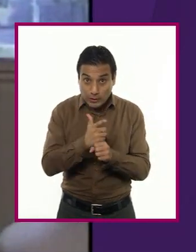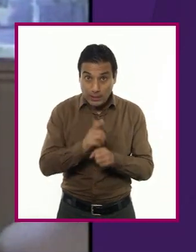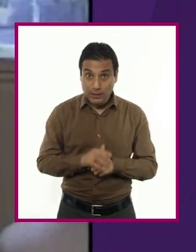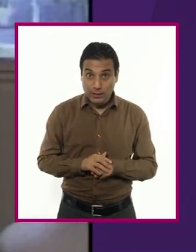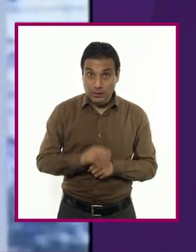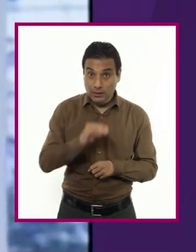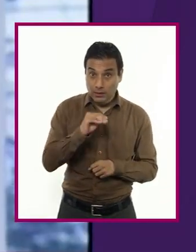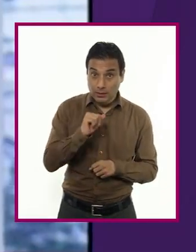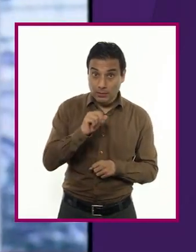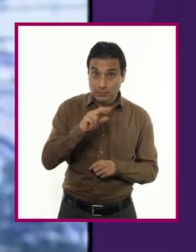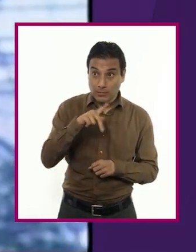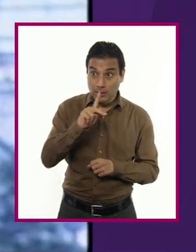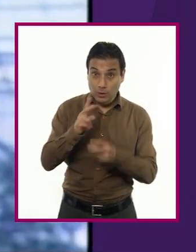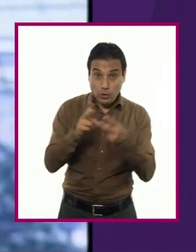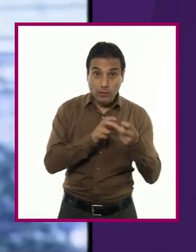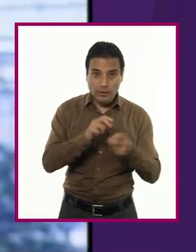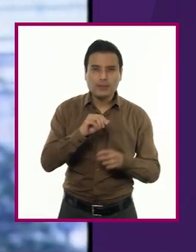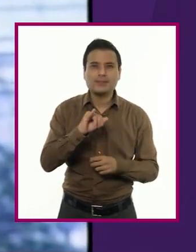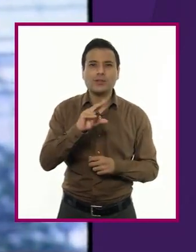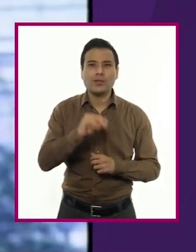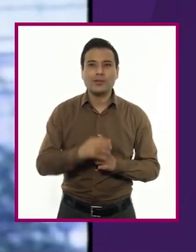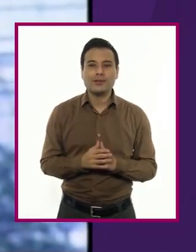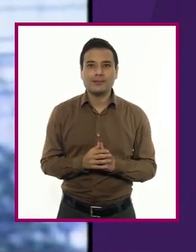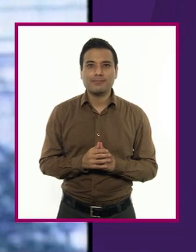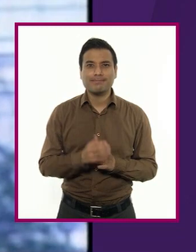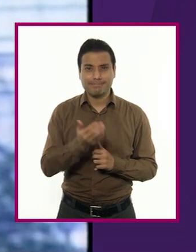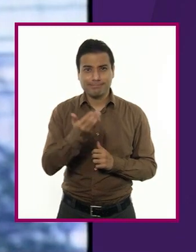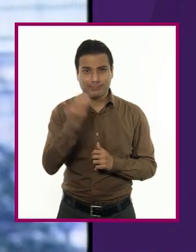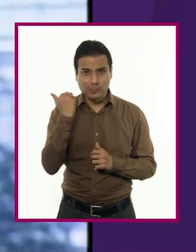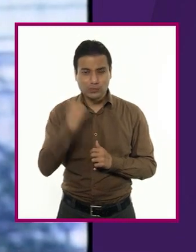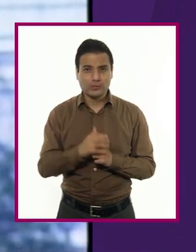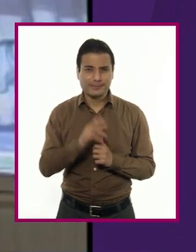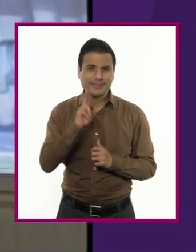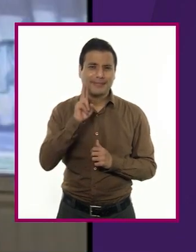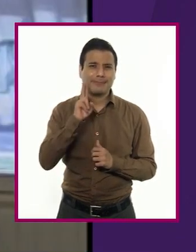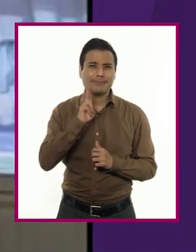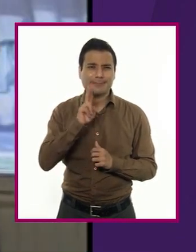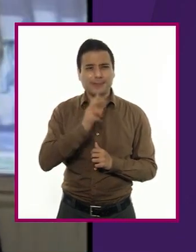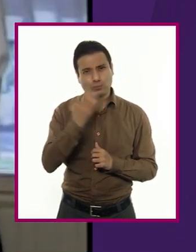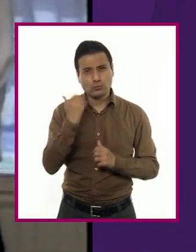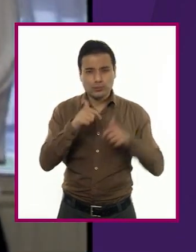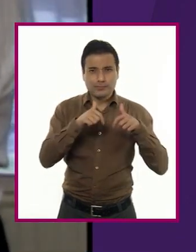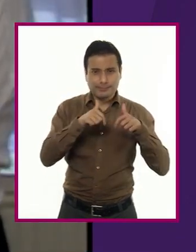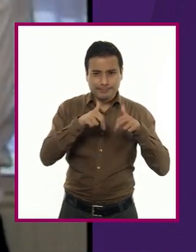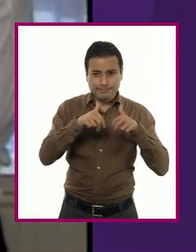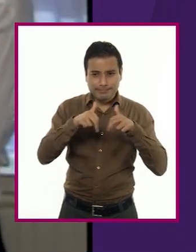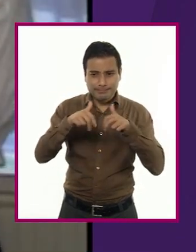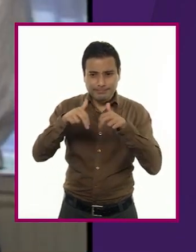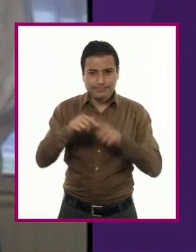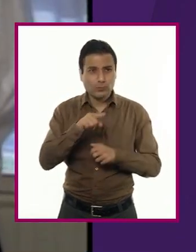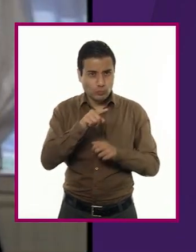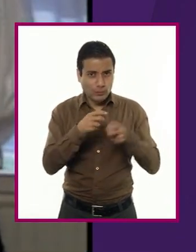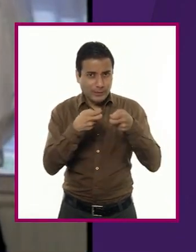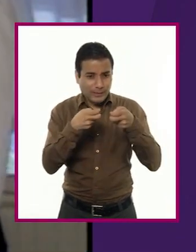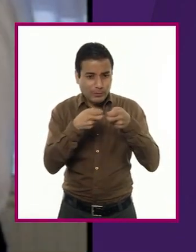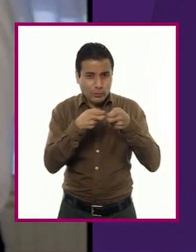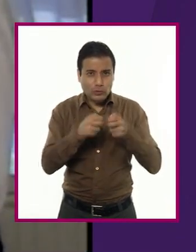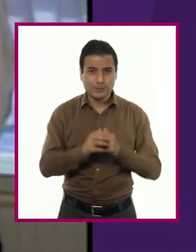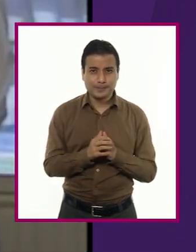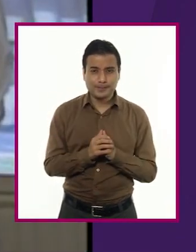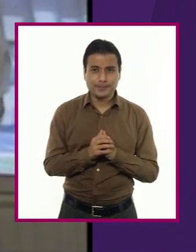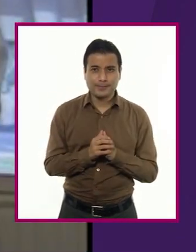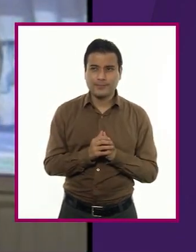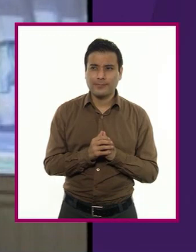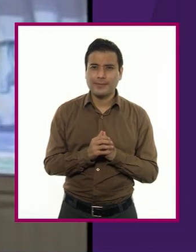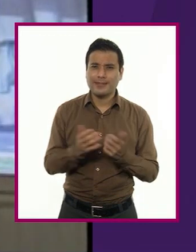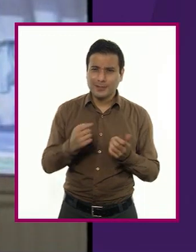robar el mapa? Come on, Mark. Why don't we take a walk? You're very nervous. Please, Dizzy, I